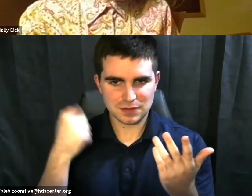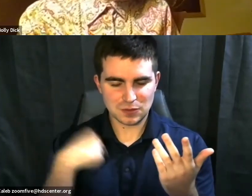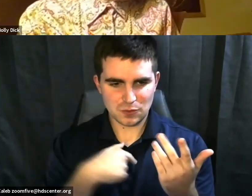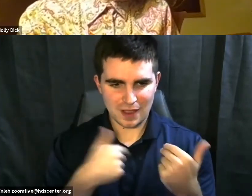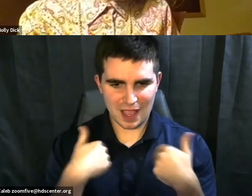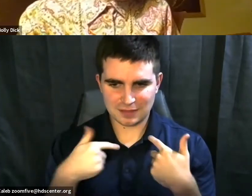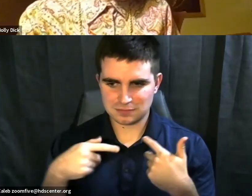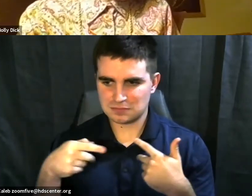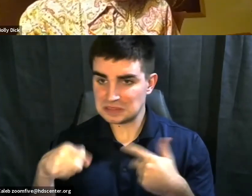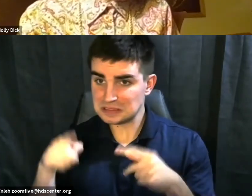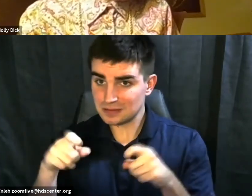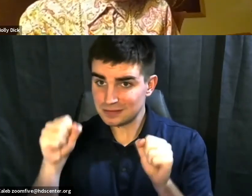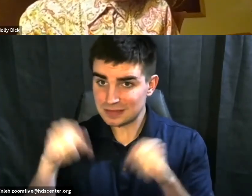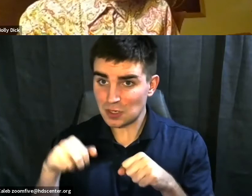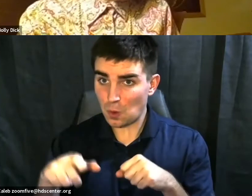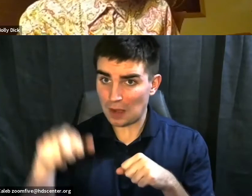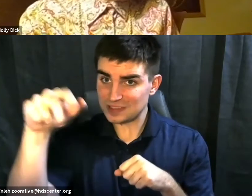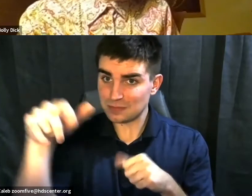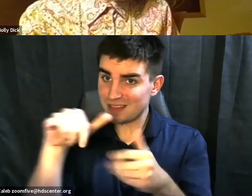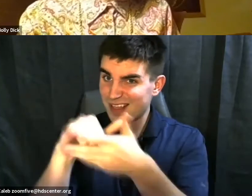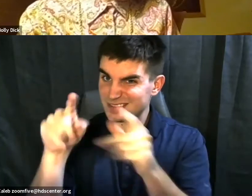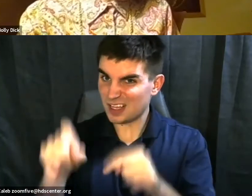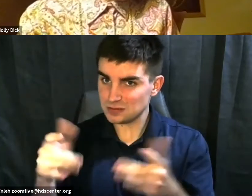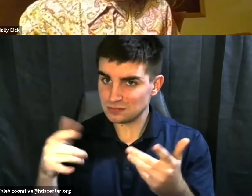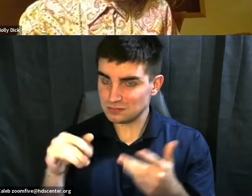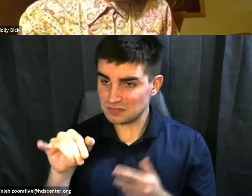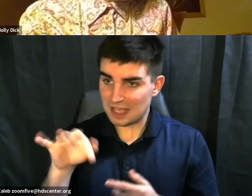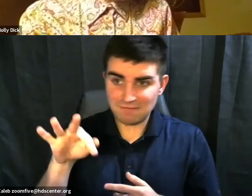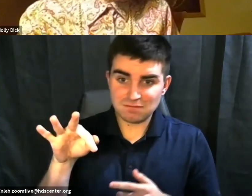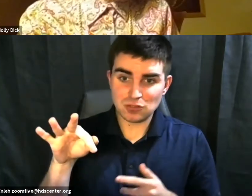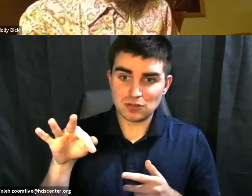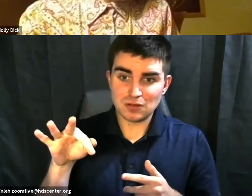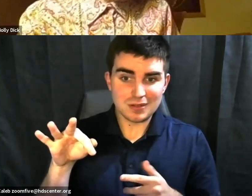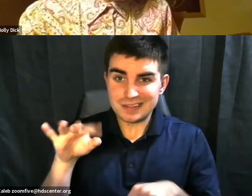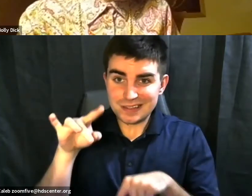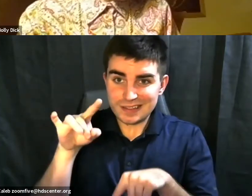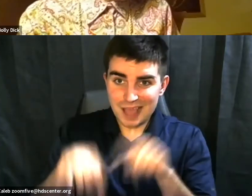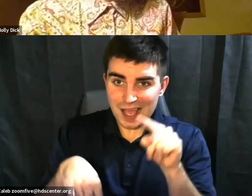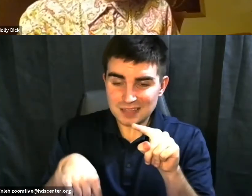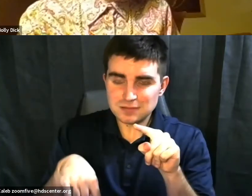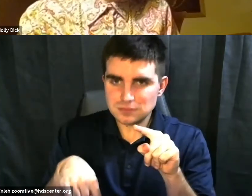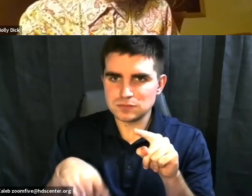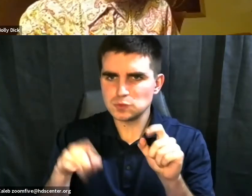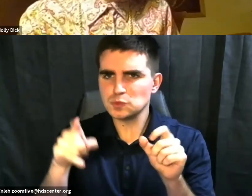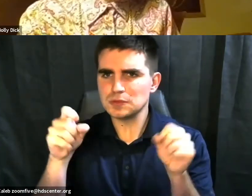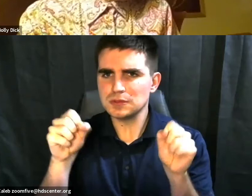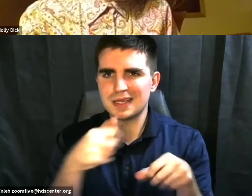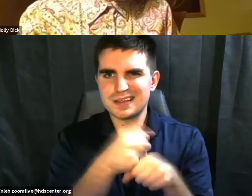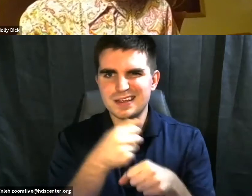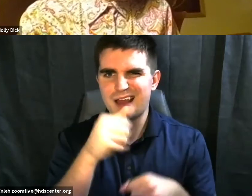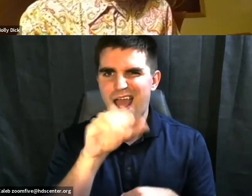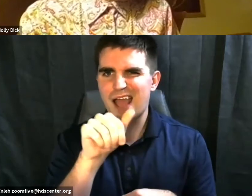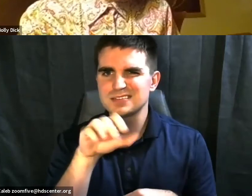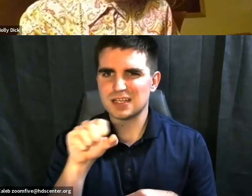this test, can you walk up the steps of a bus? And if you failed that test, you were eligible for